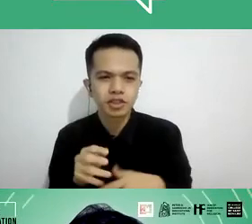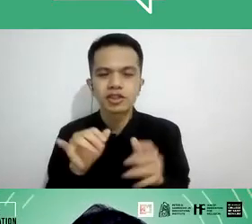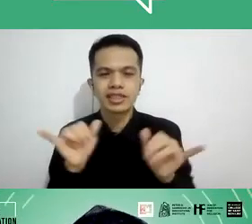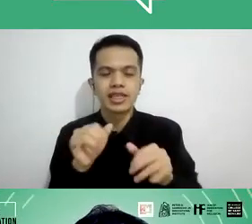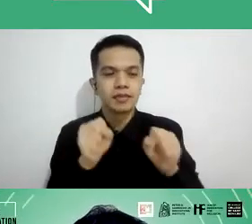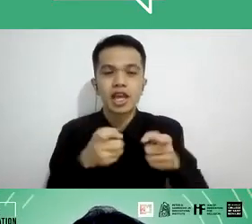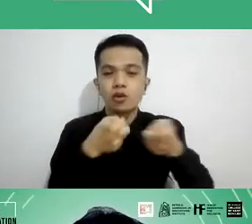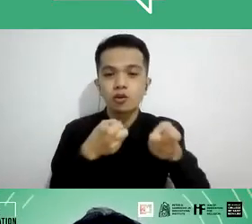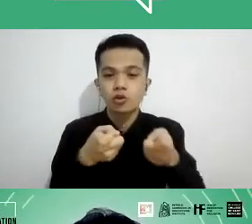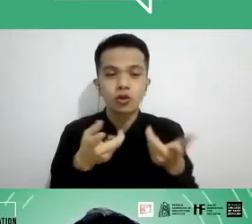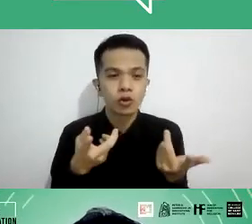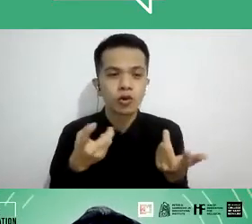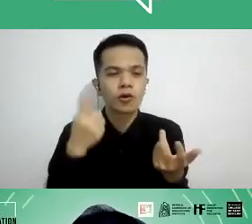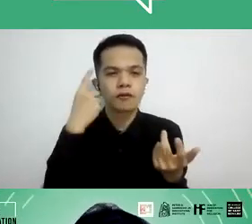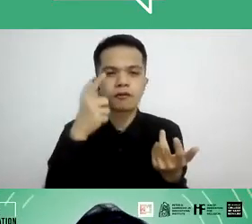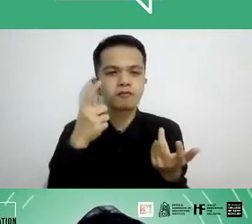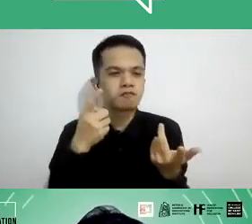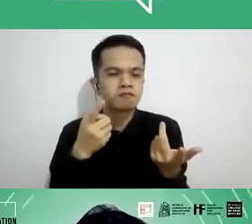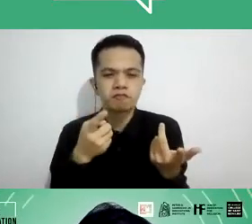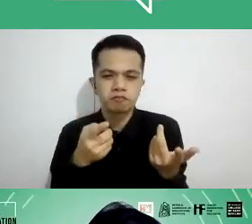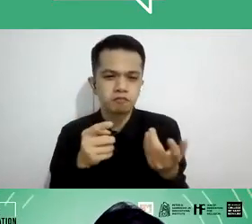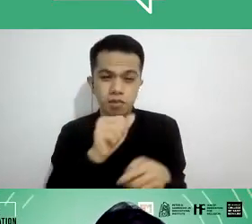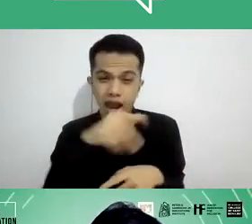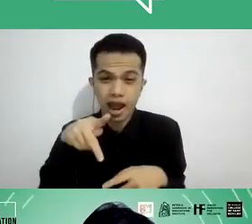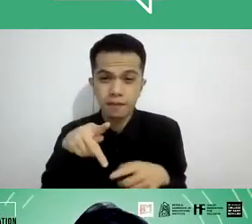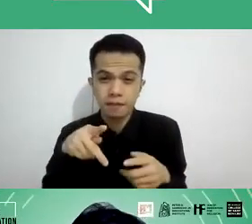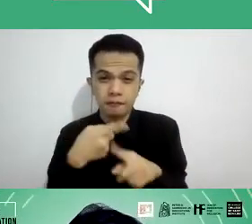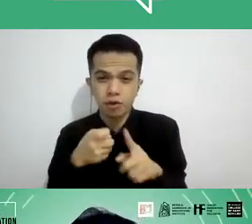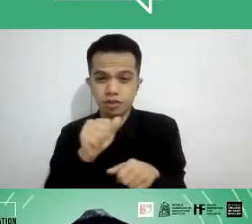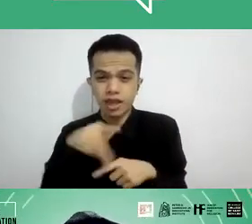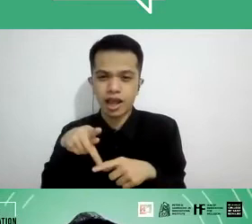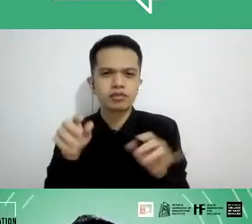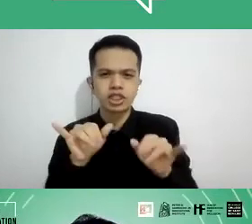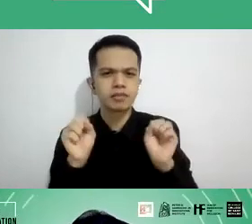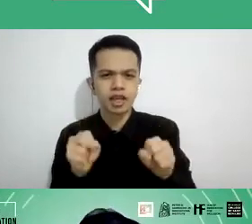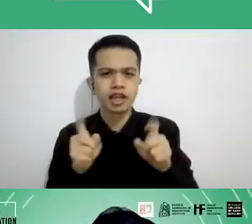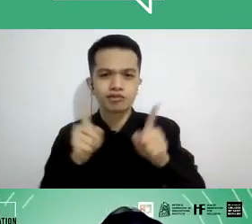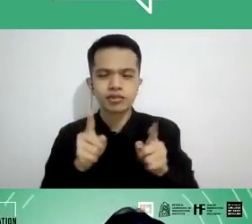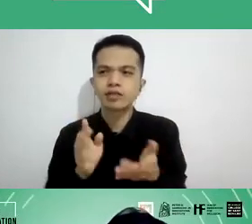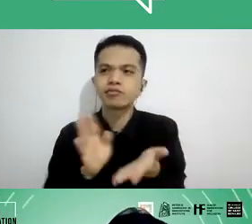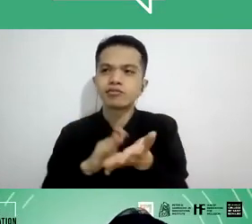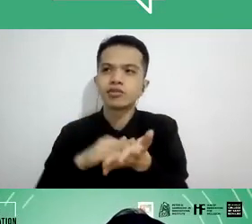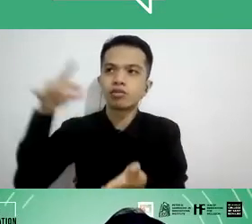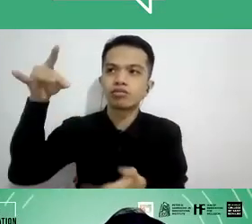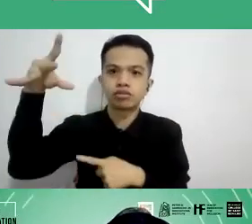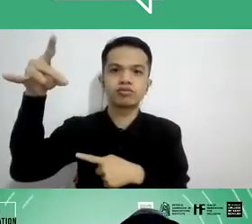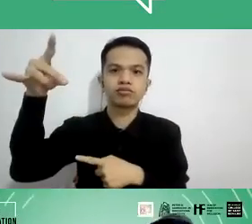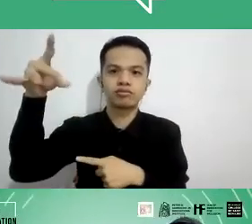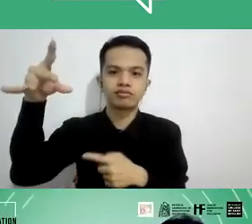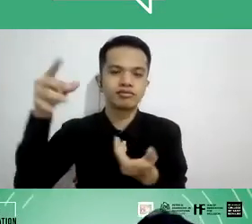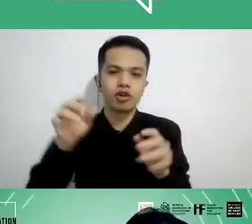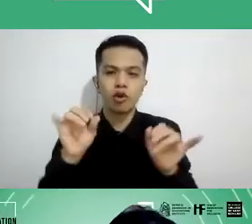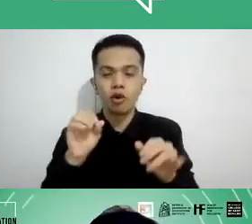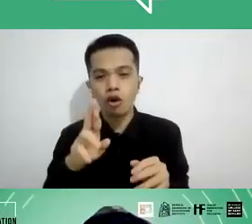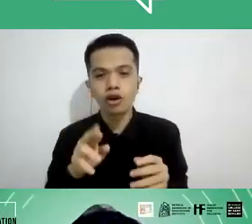control not just through like an app, but you can control it through gestures. We've seen clap lights. You can have like blinds